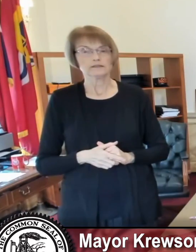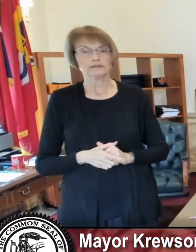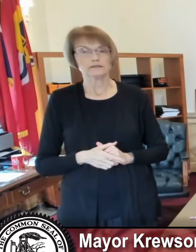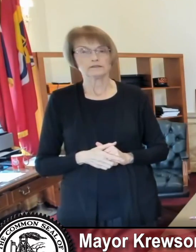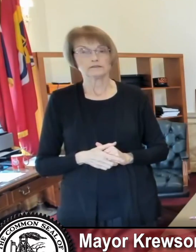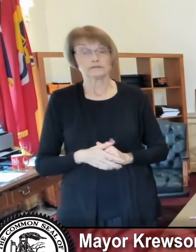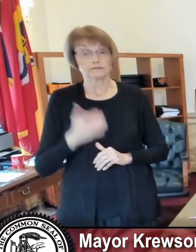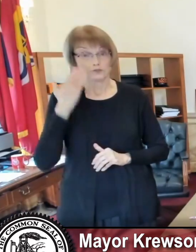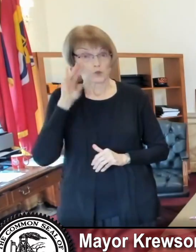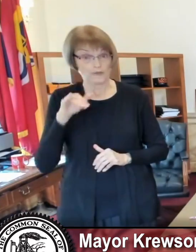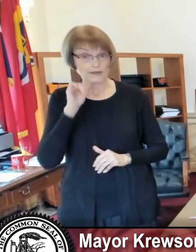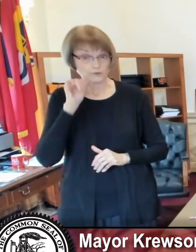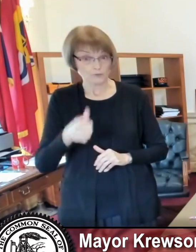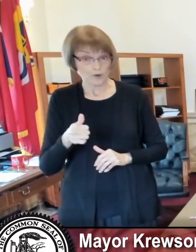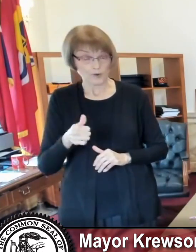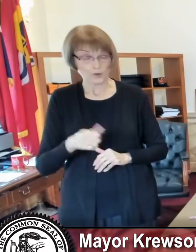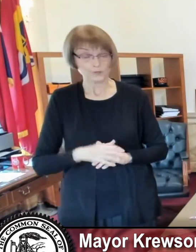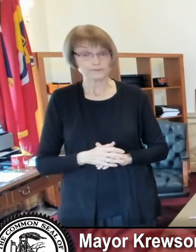tomorrow